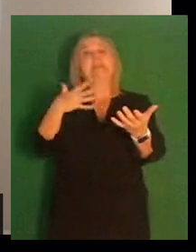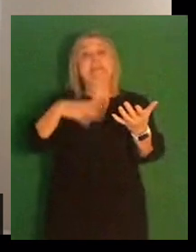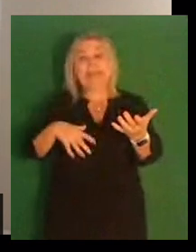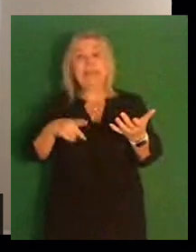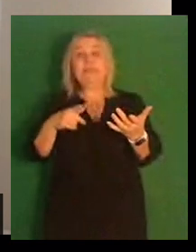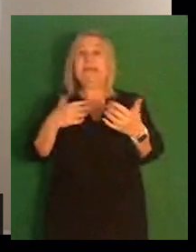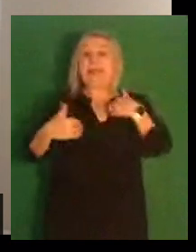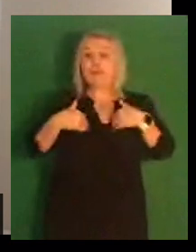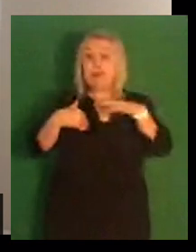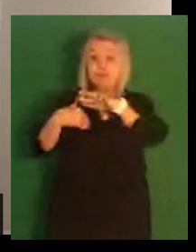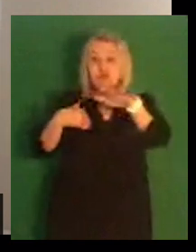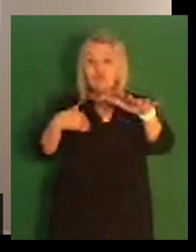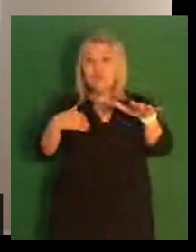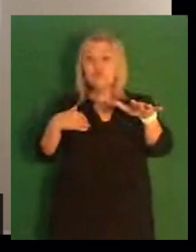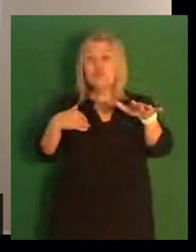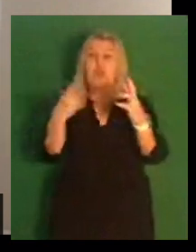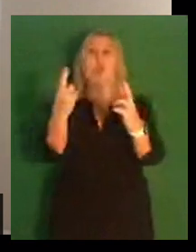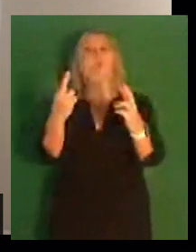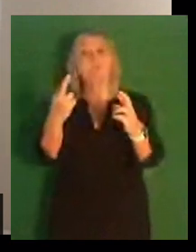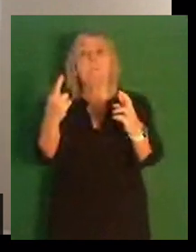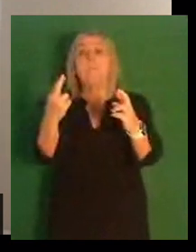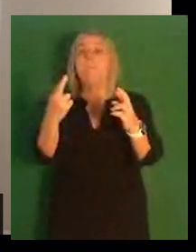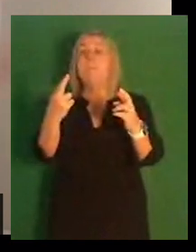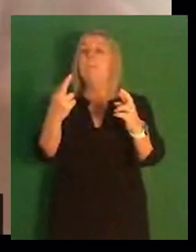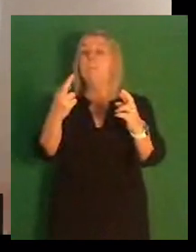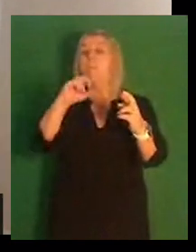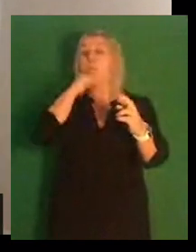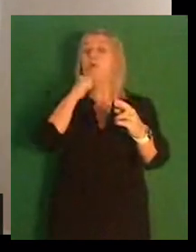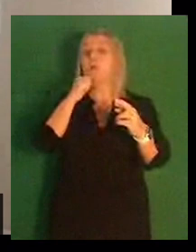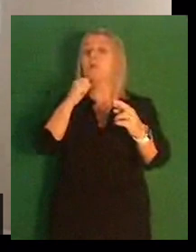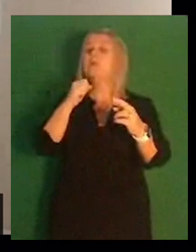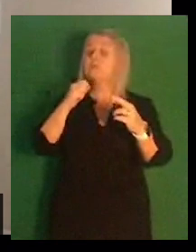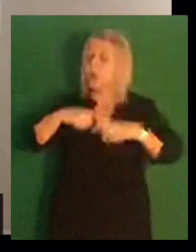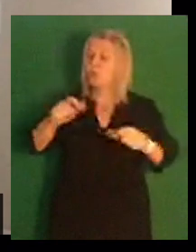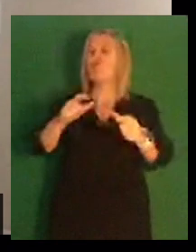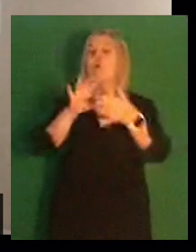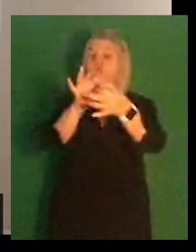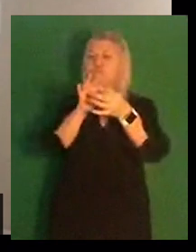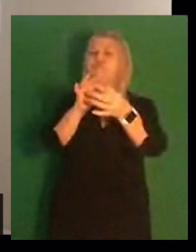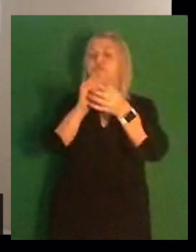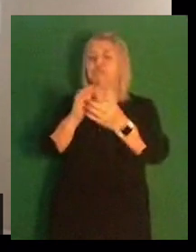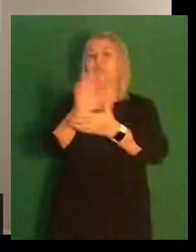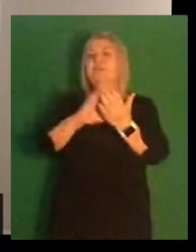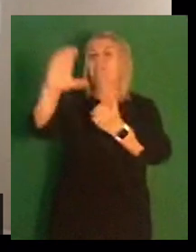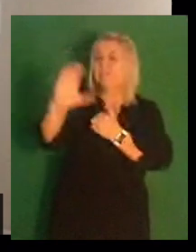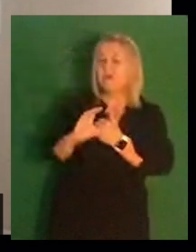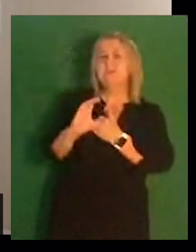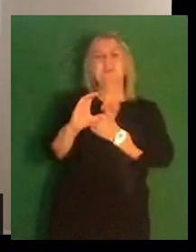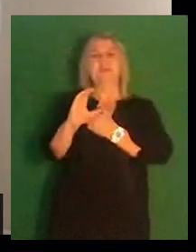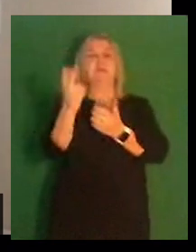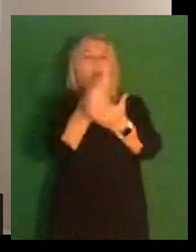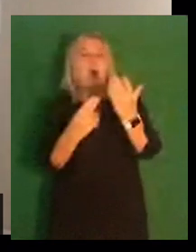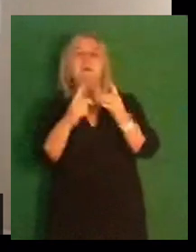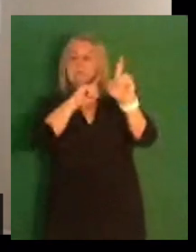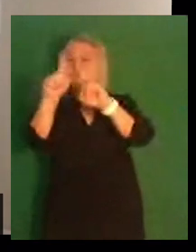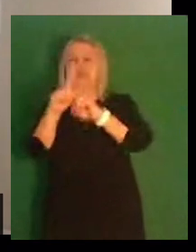to be something that I hope continues to feed us through all the ups and downs of like arts funding and all those other